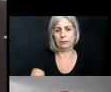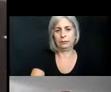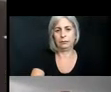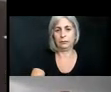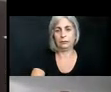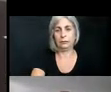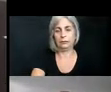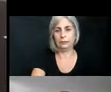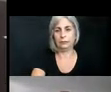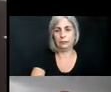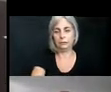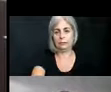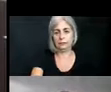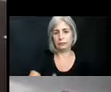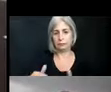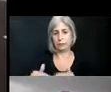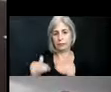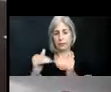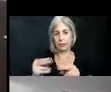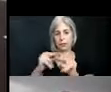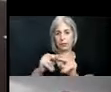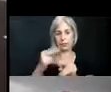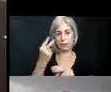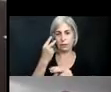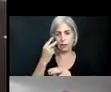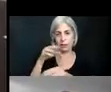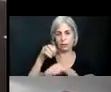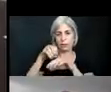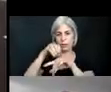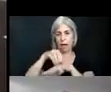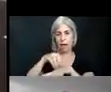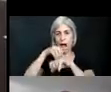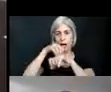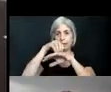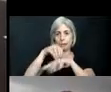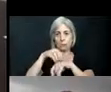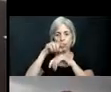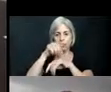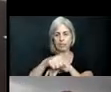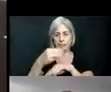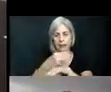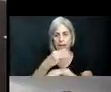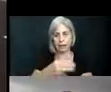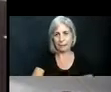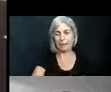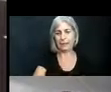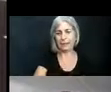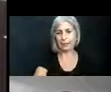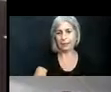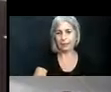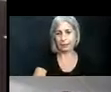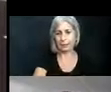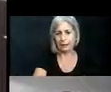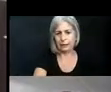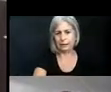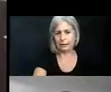And sea level rise is the reason why you see this octopus in a parking garage in Miami. And we're seeing